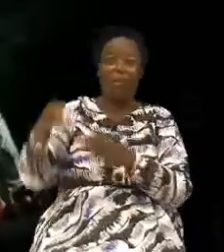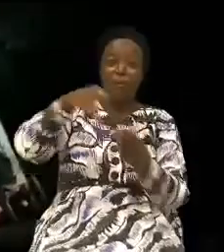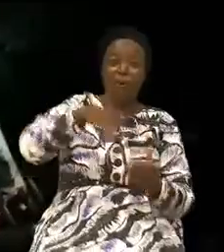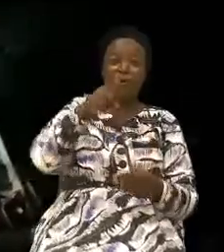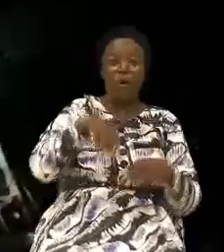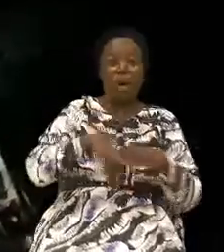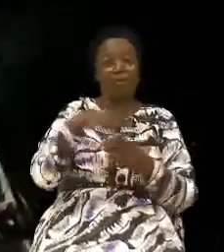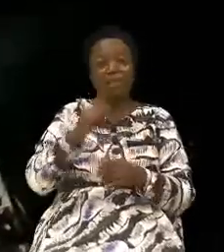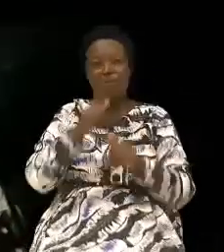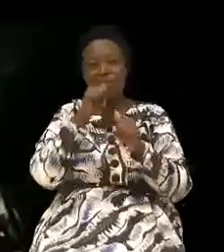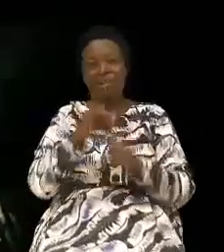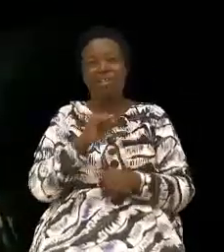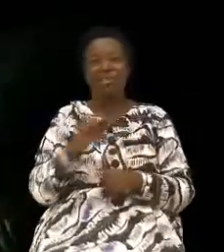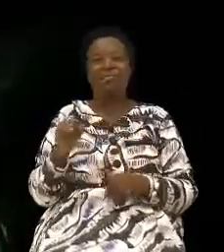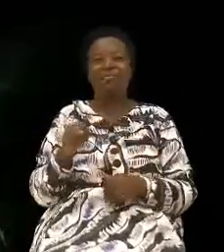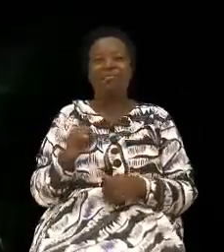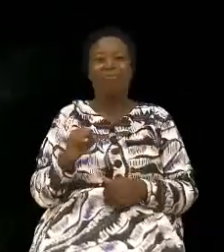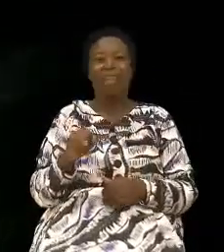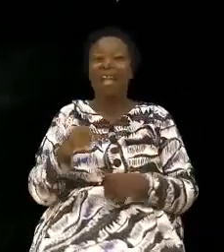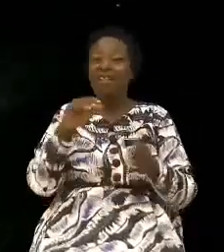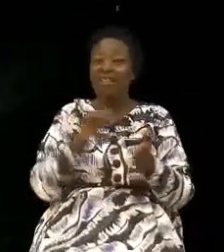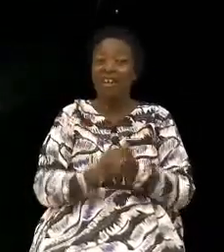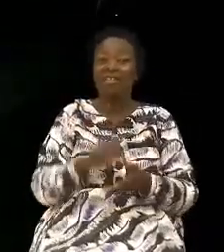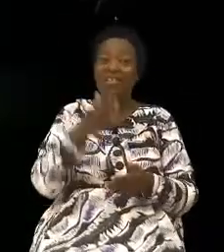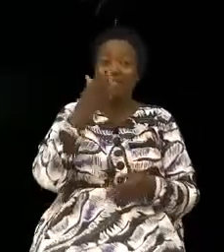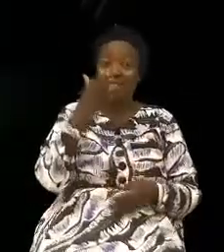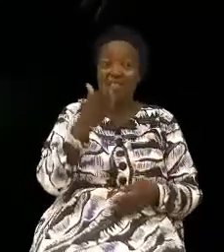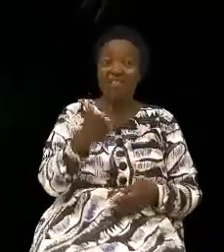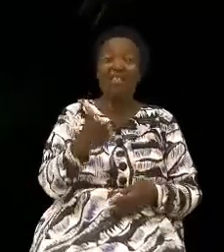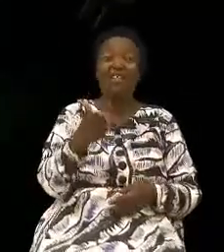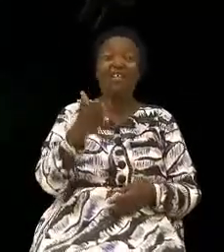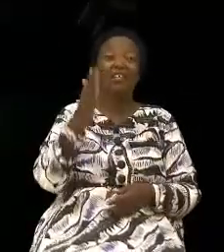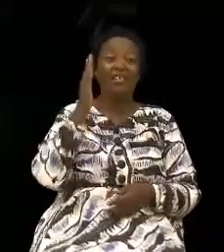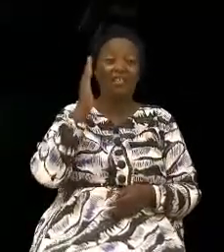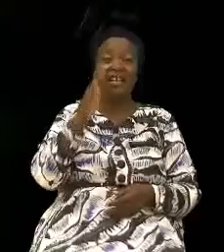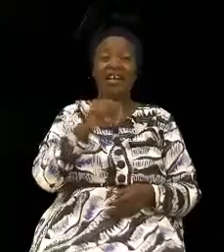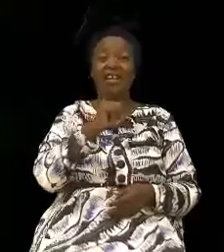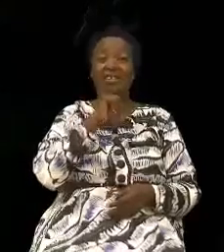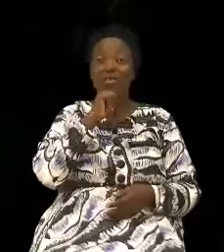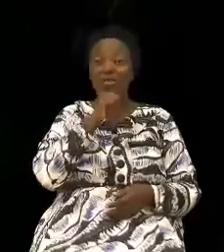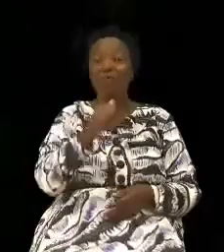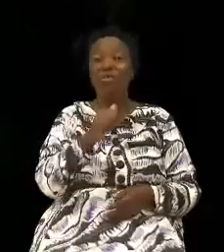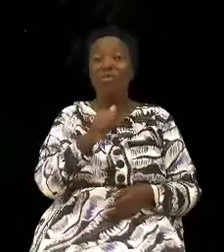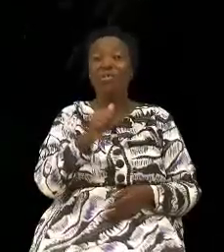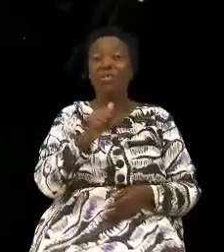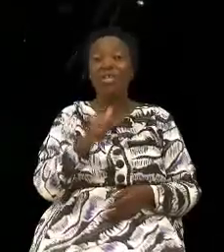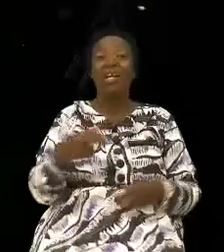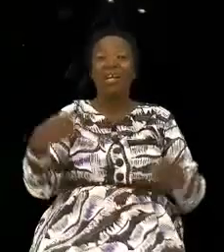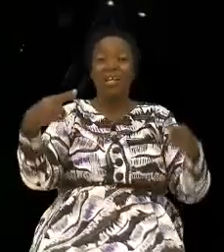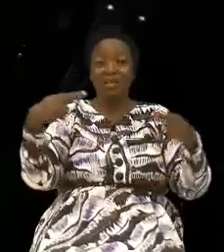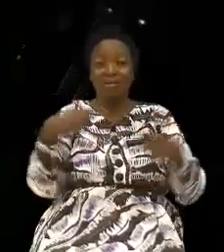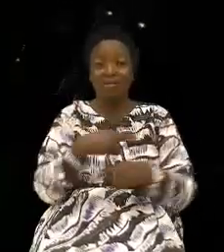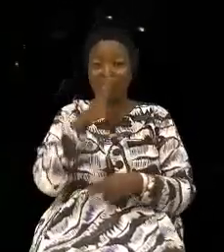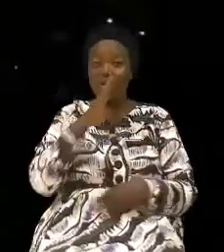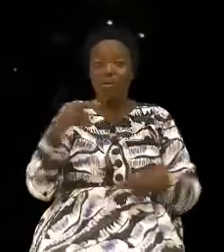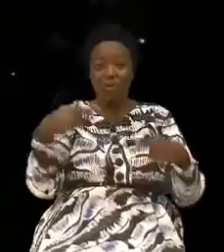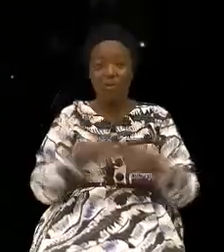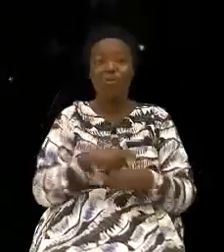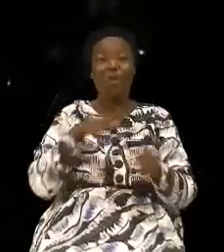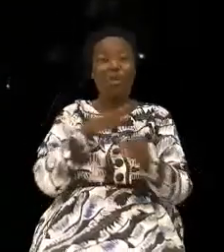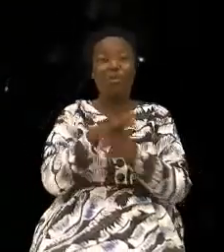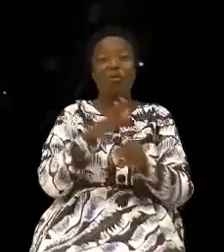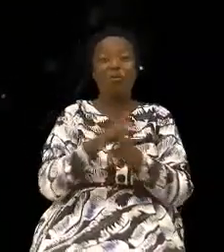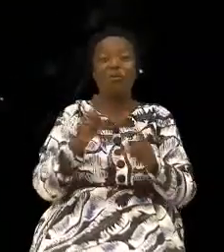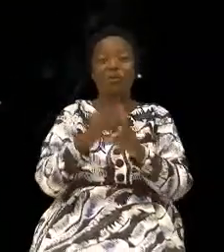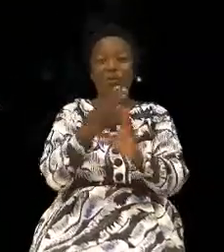out a blessing. That there shall not be room enough to receive it.